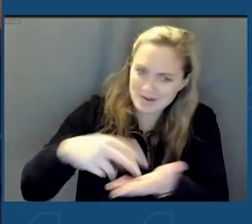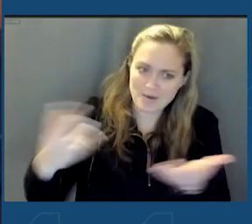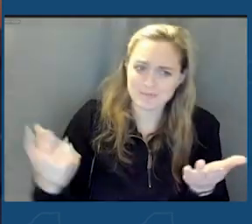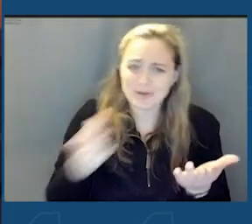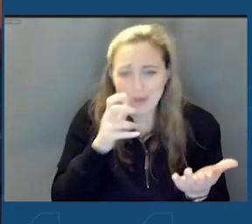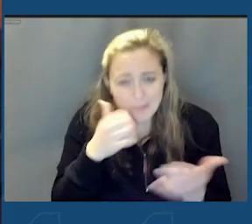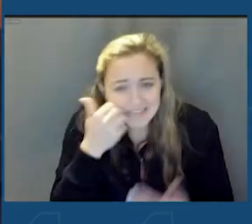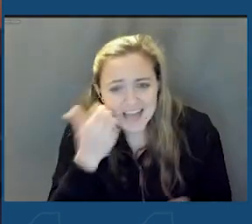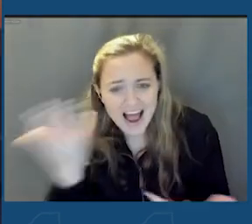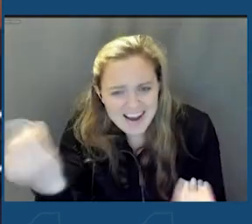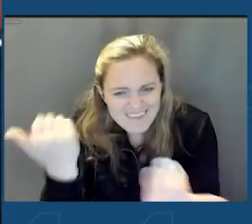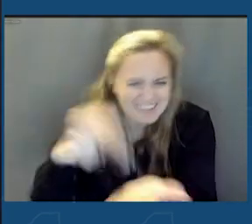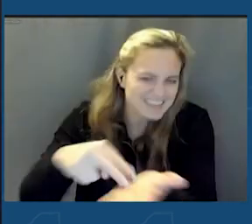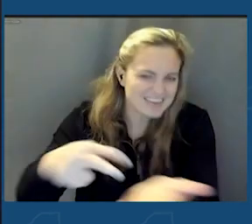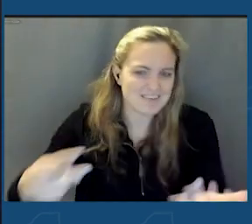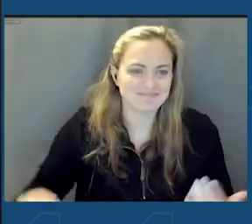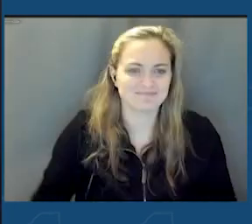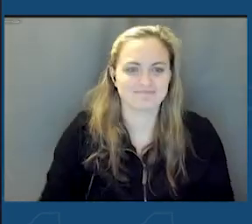shy.